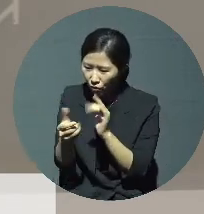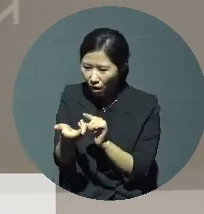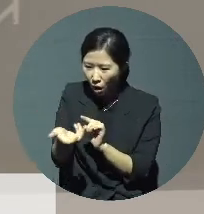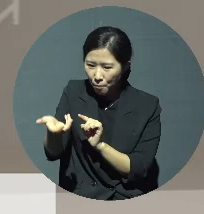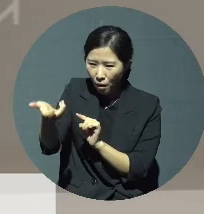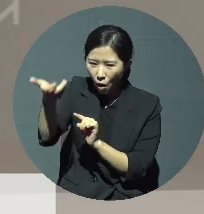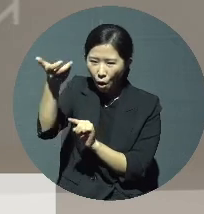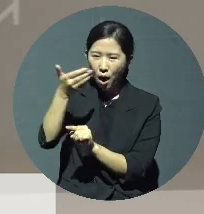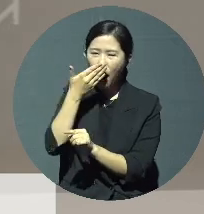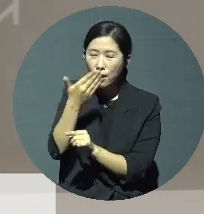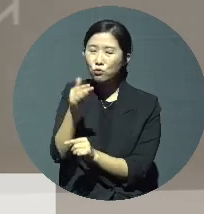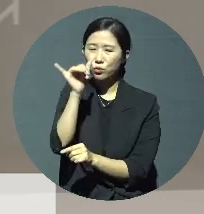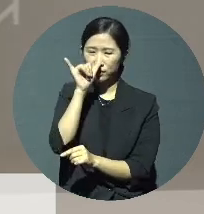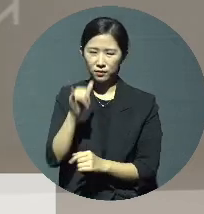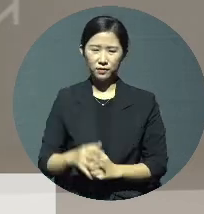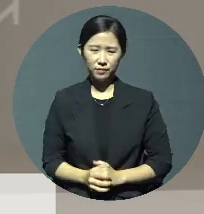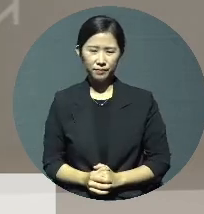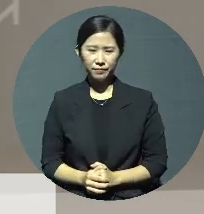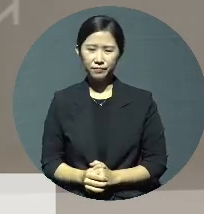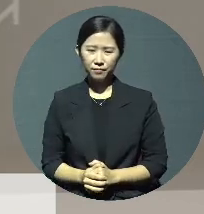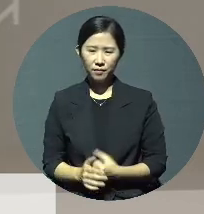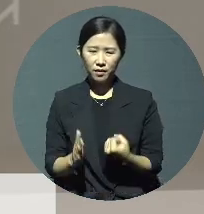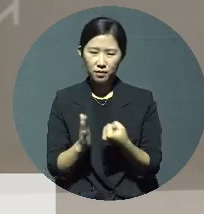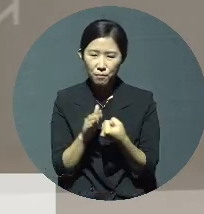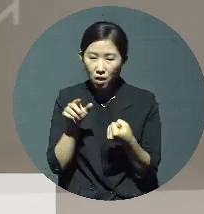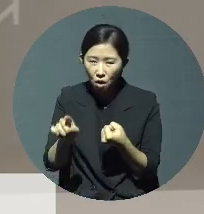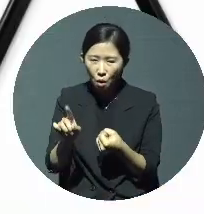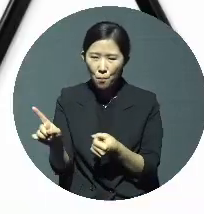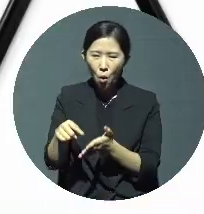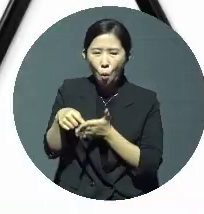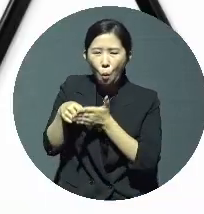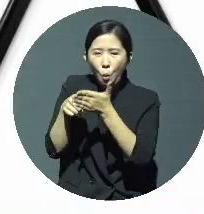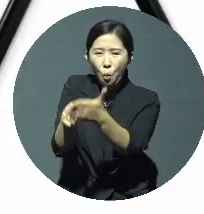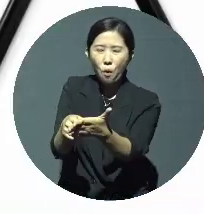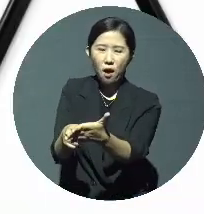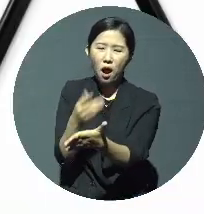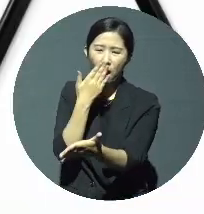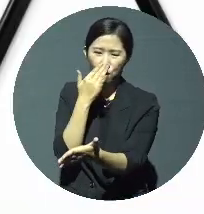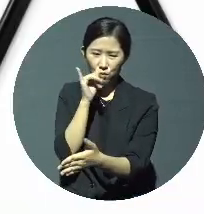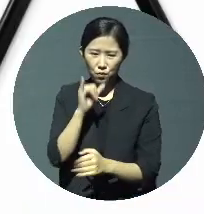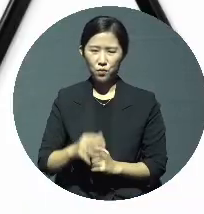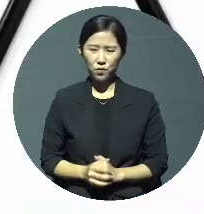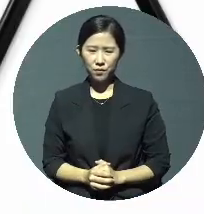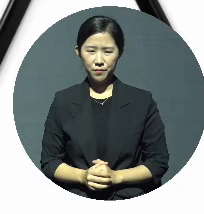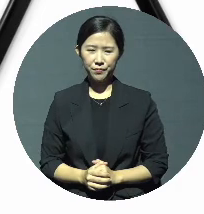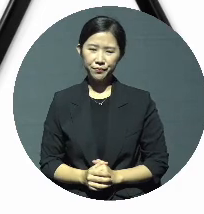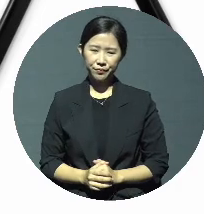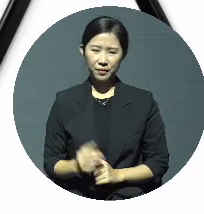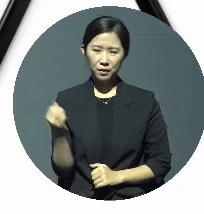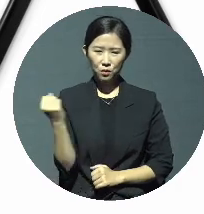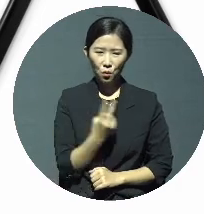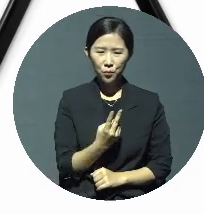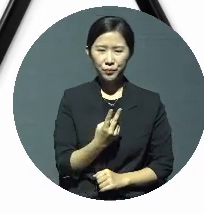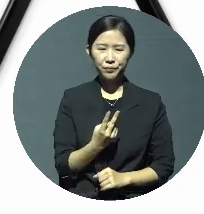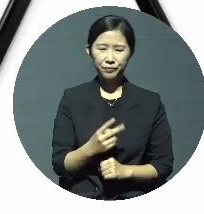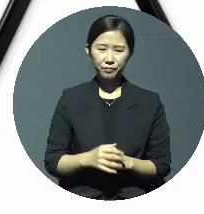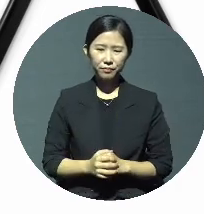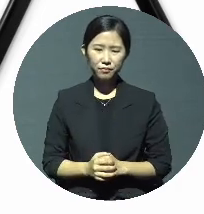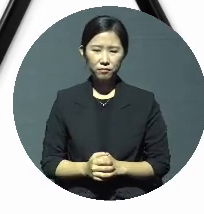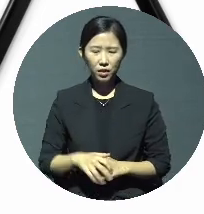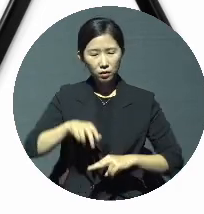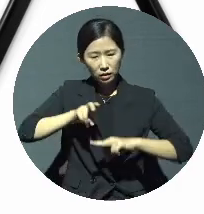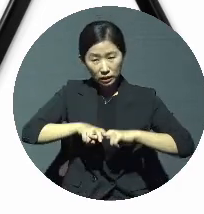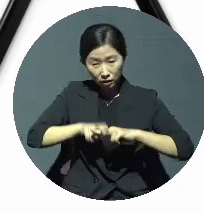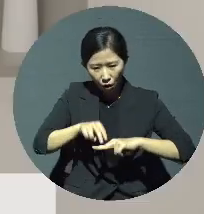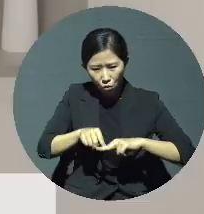and functionality standpoint. So that has some of the qualities that a piece of furniture like Axel we might create has, but then it adds in the upgradability from